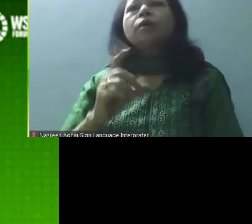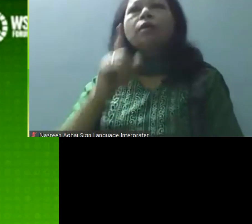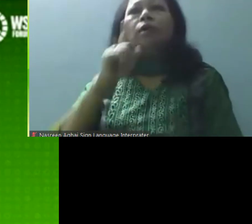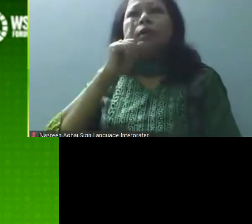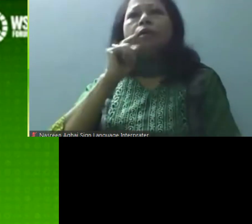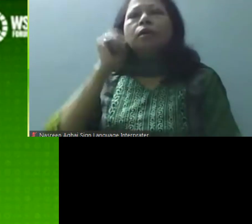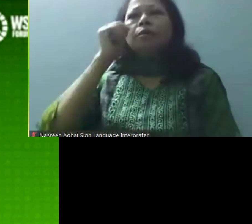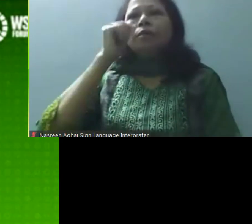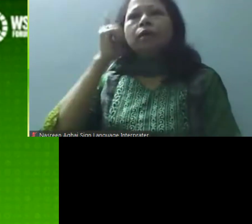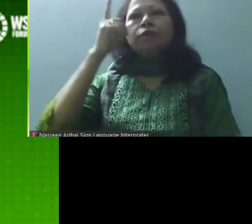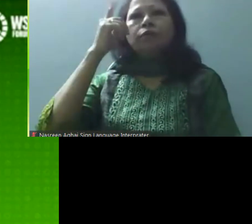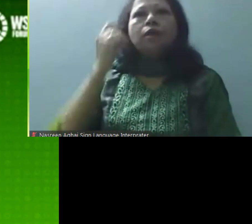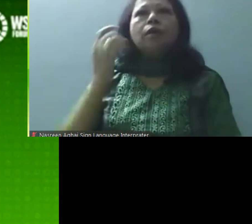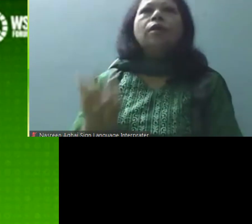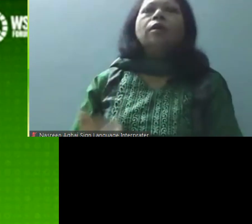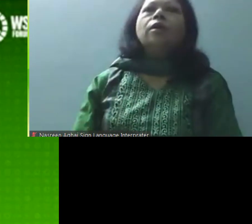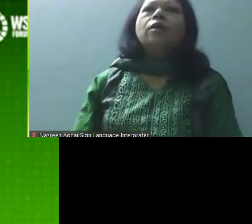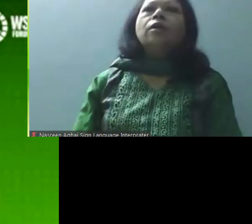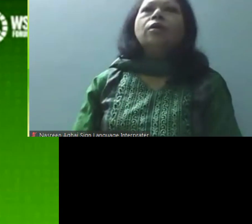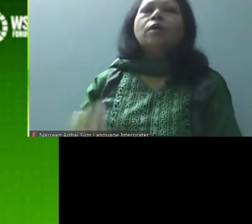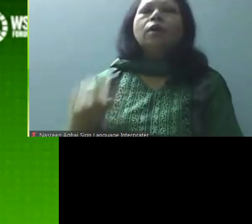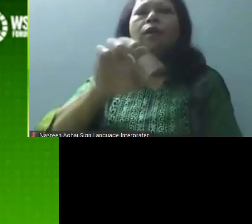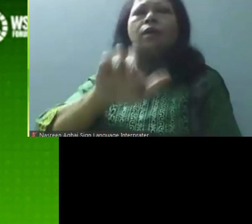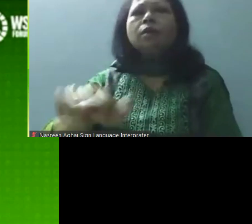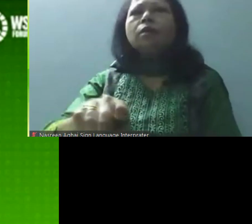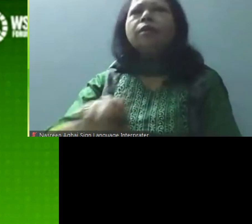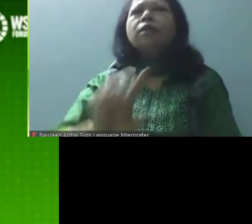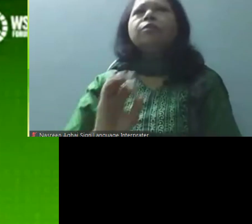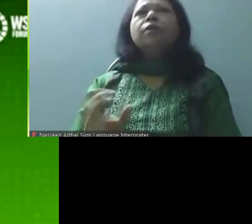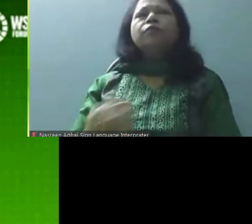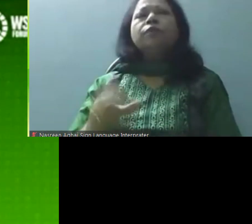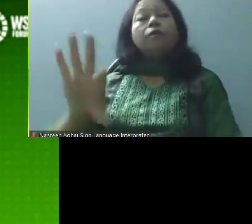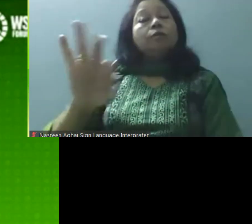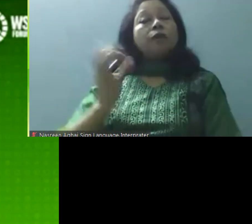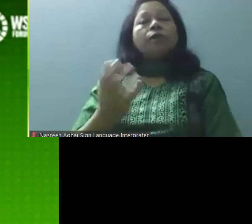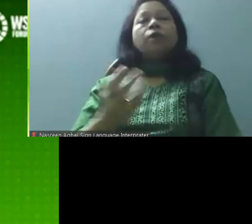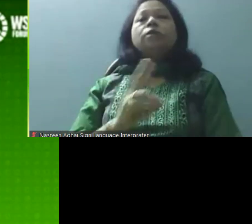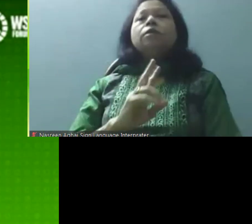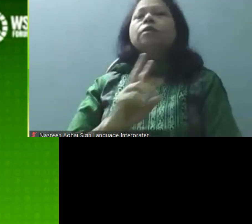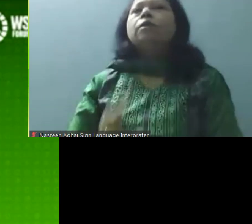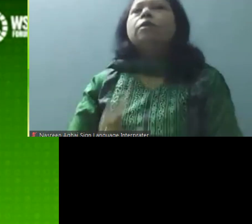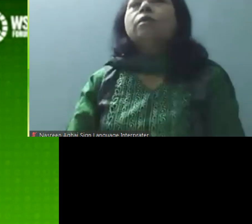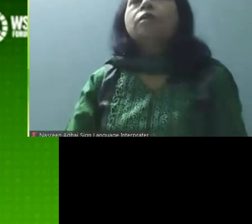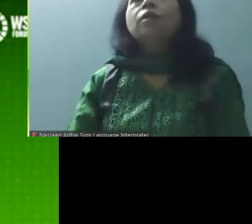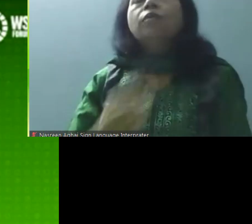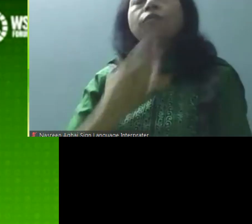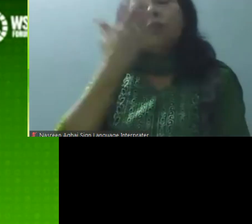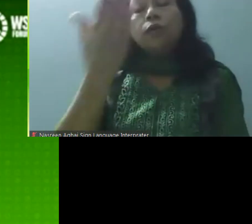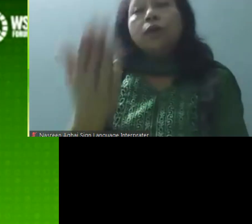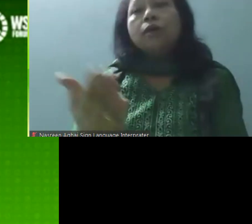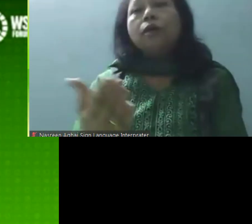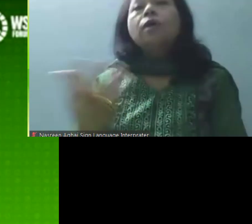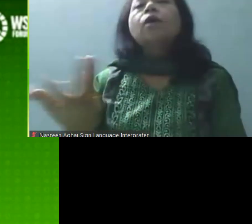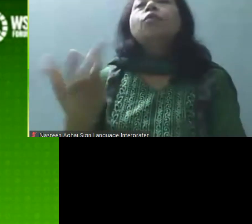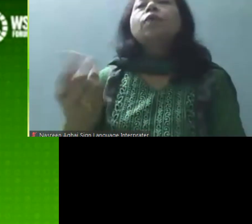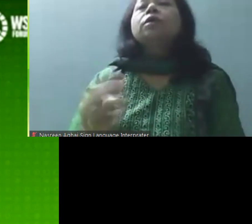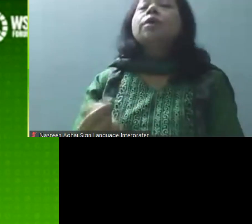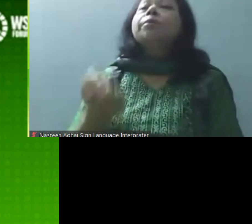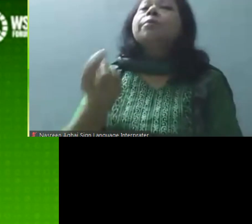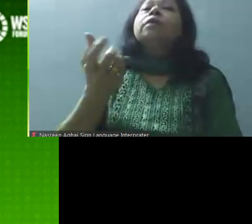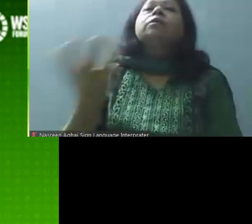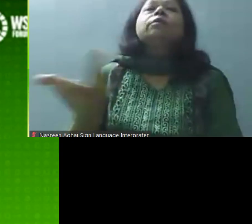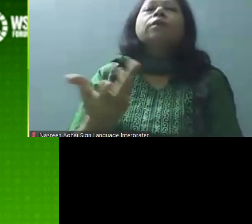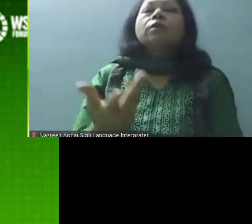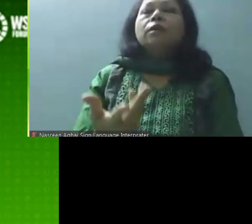you. I touched on affordability as being one of the main things that I was targeting. So what does this cost? Well, OptiKey